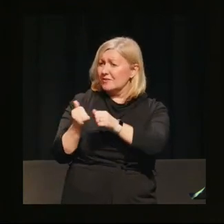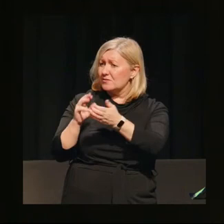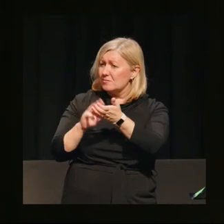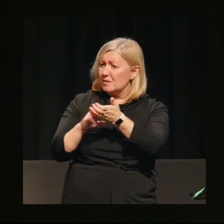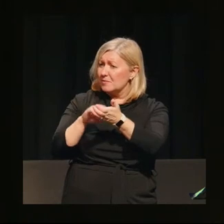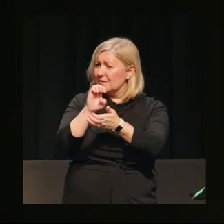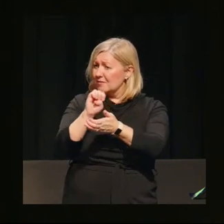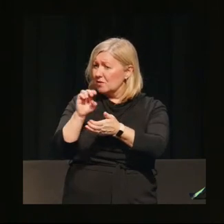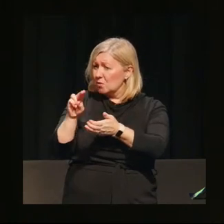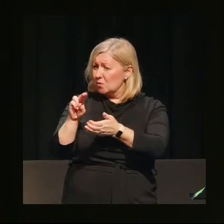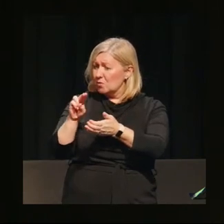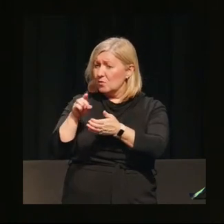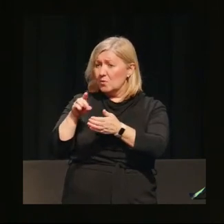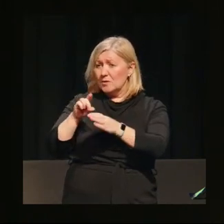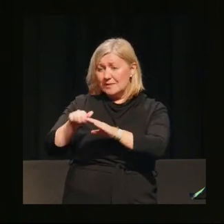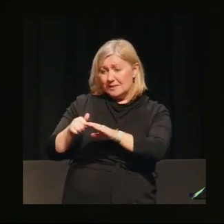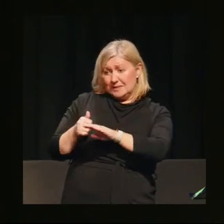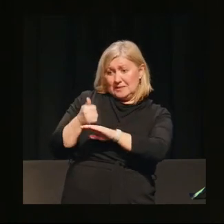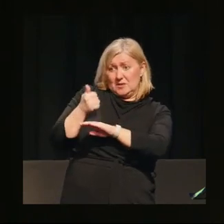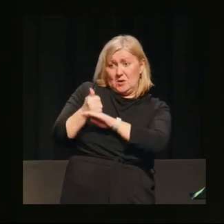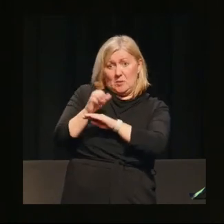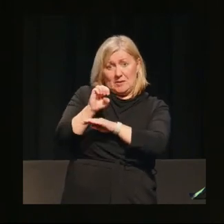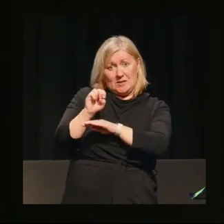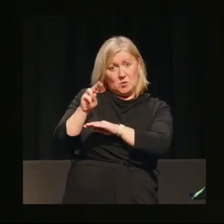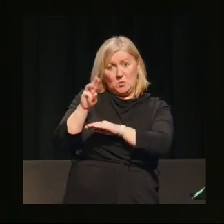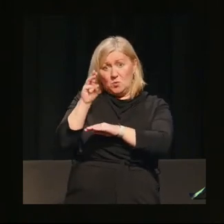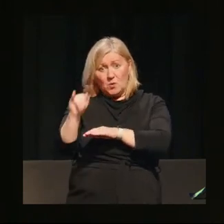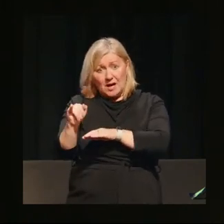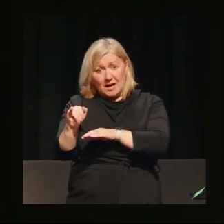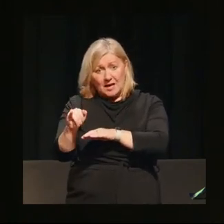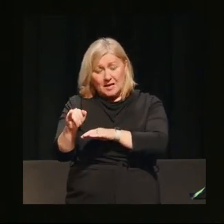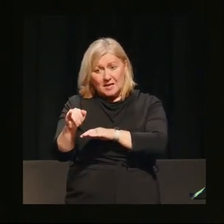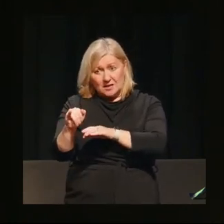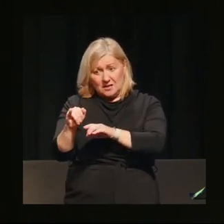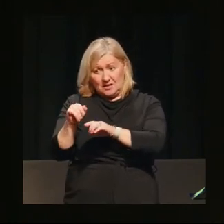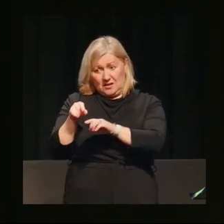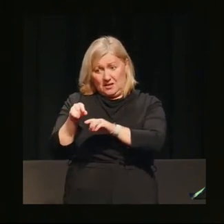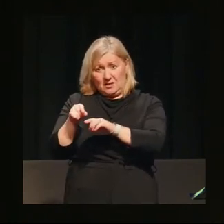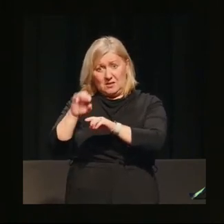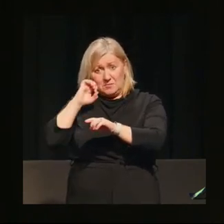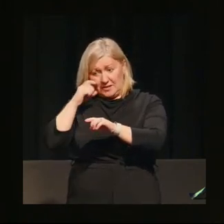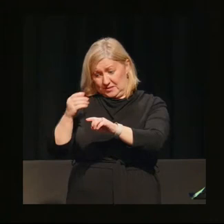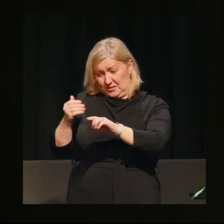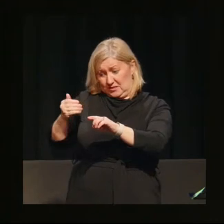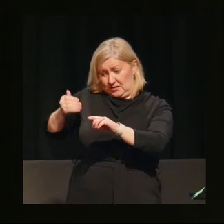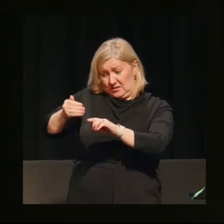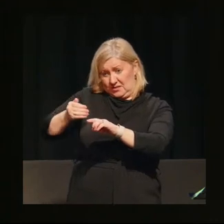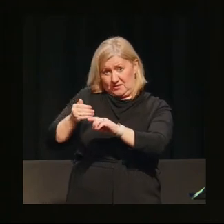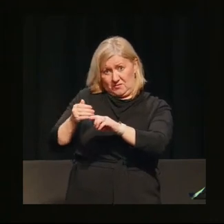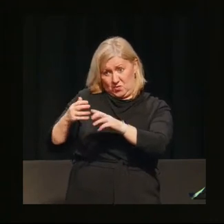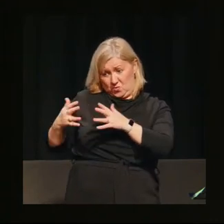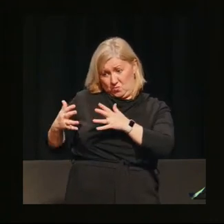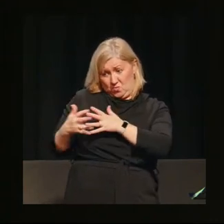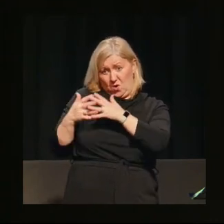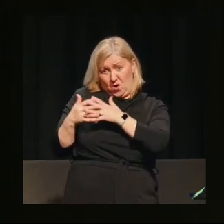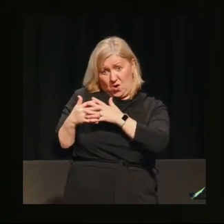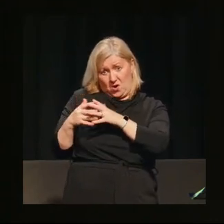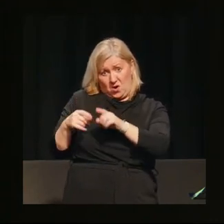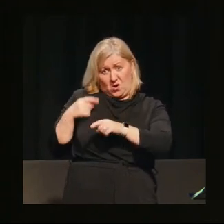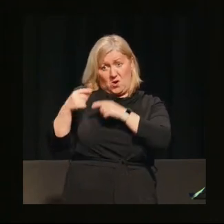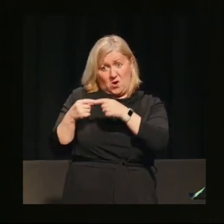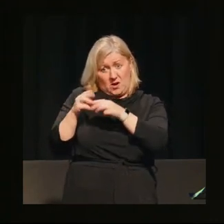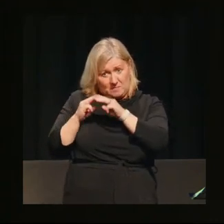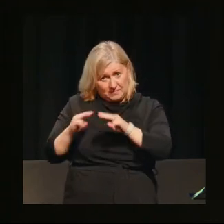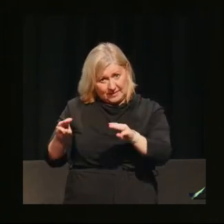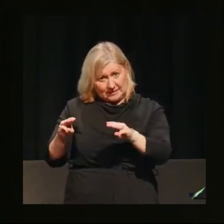as relevant today as they ever were. It was born out of war, above all a peace project, Europe